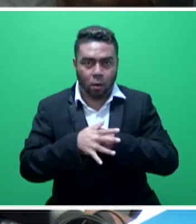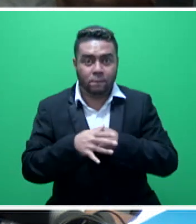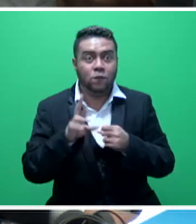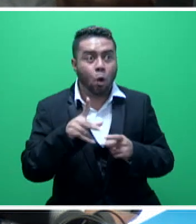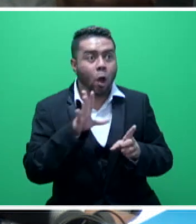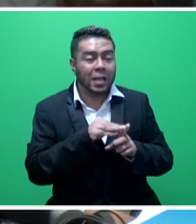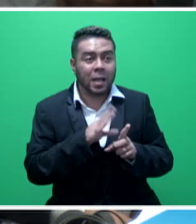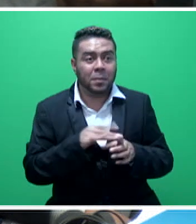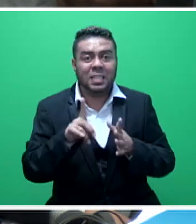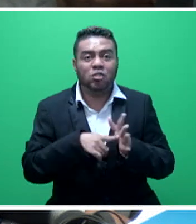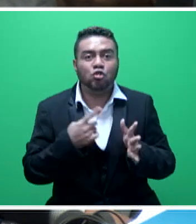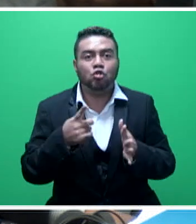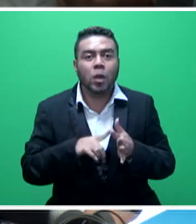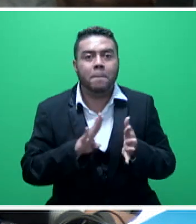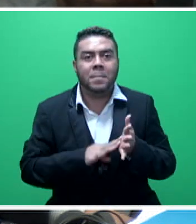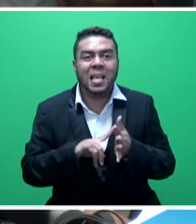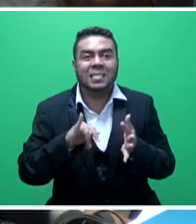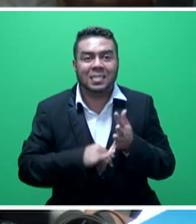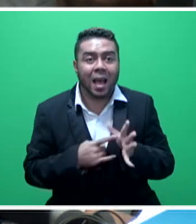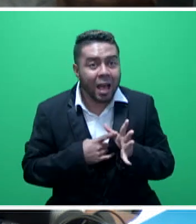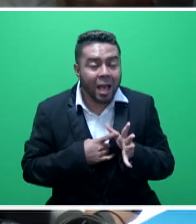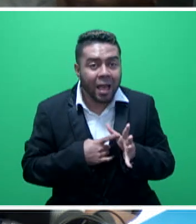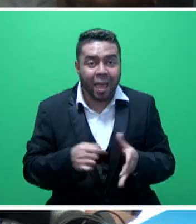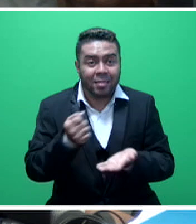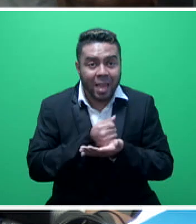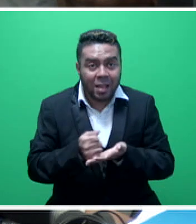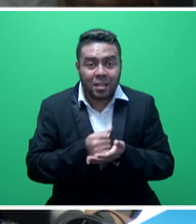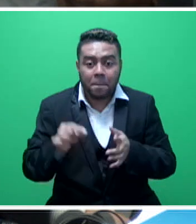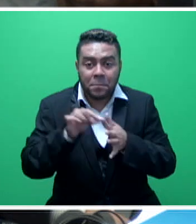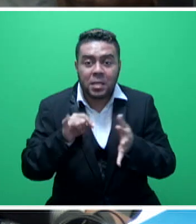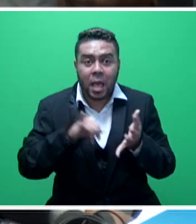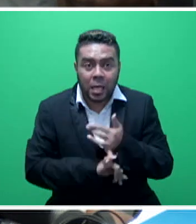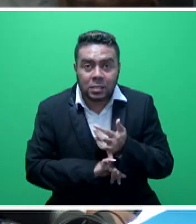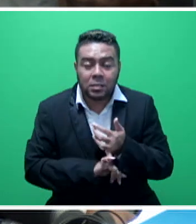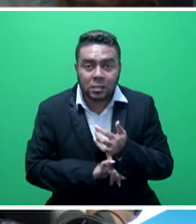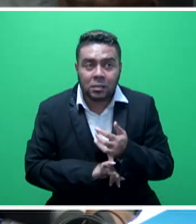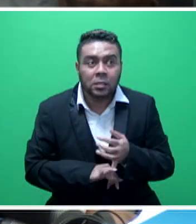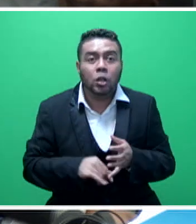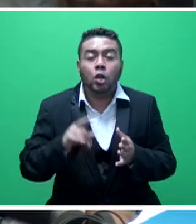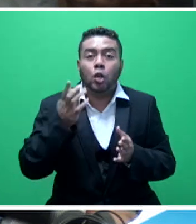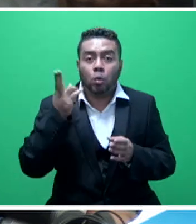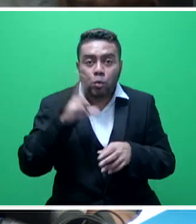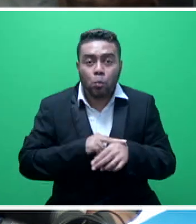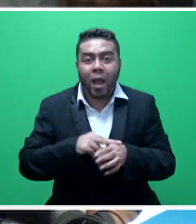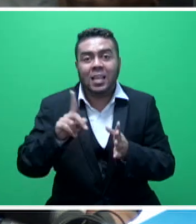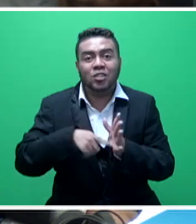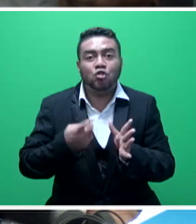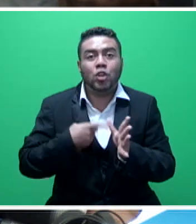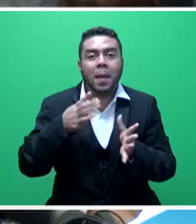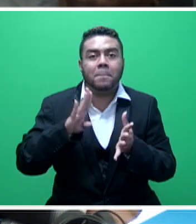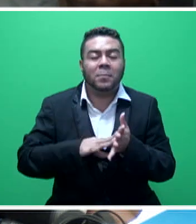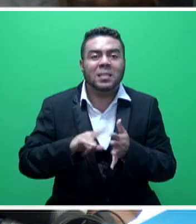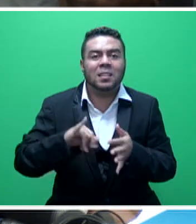Dr. Chemesa, Dr. Alicia, the acting permanent secretary we have at the moment, Dr. James Wall, they are there on